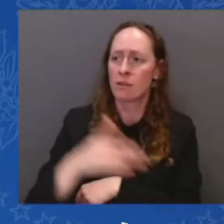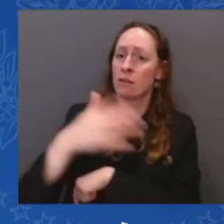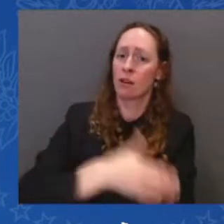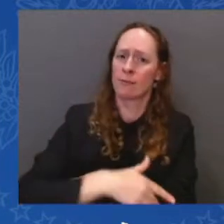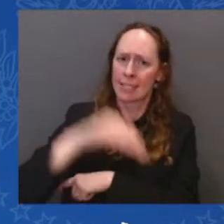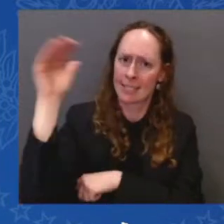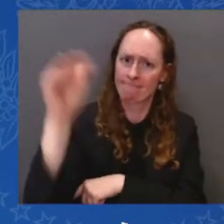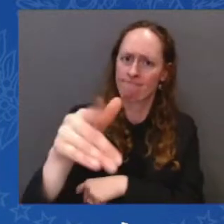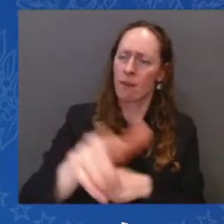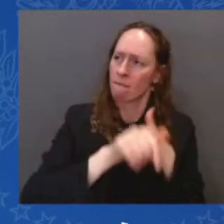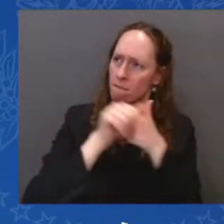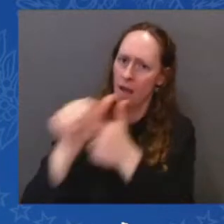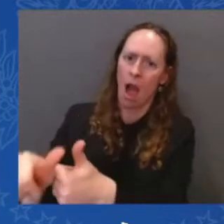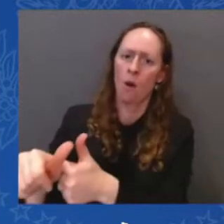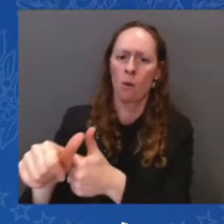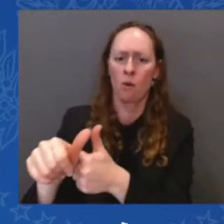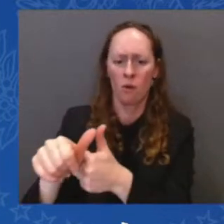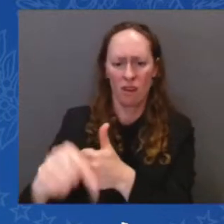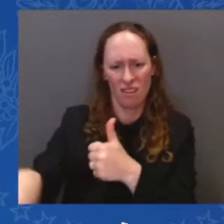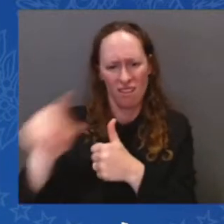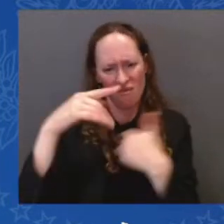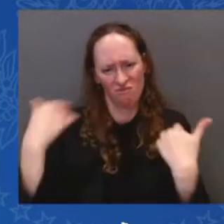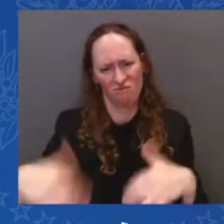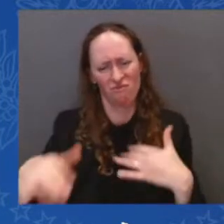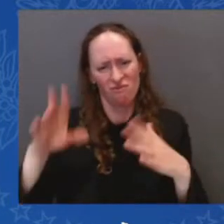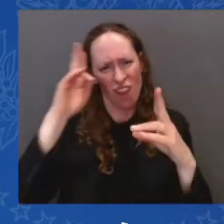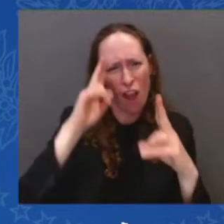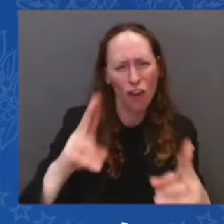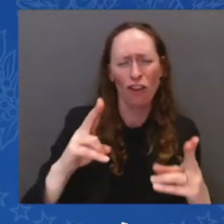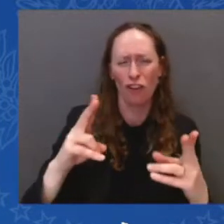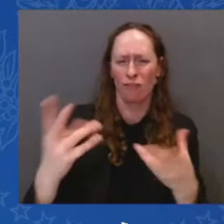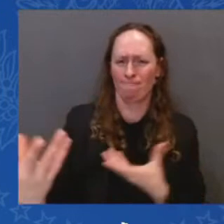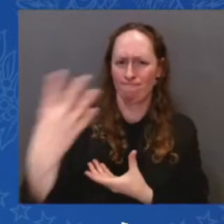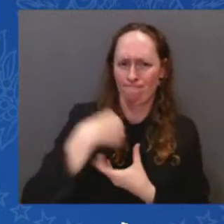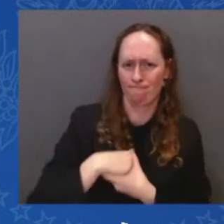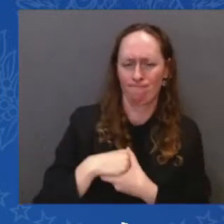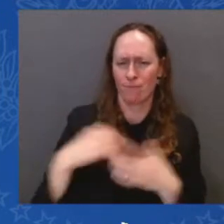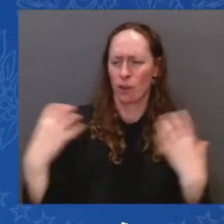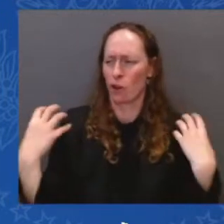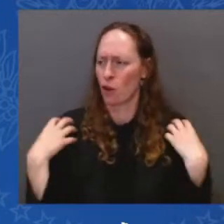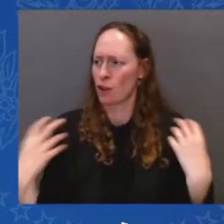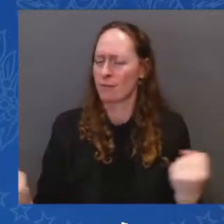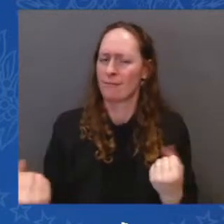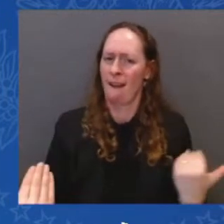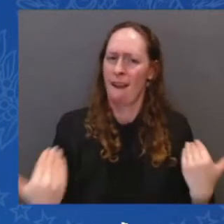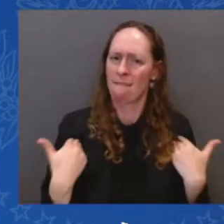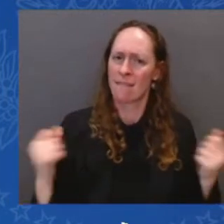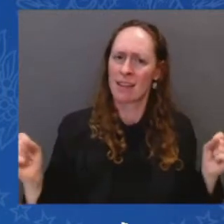skill, and dignity. And never forget that.